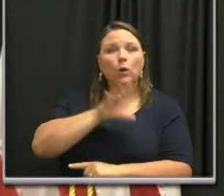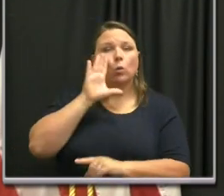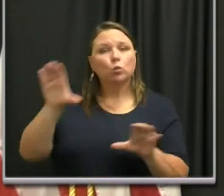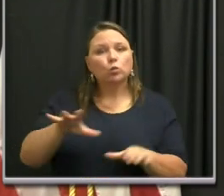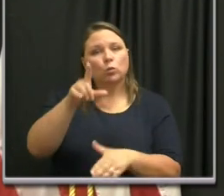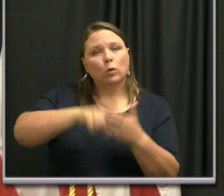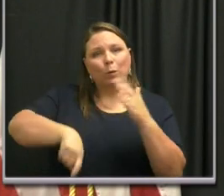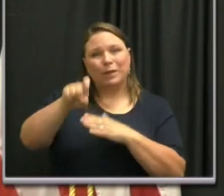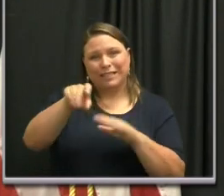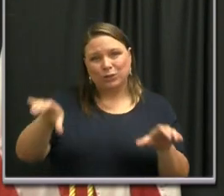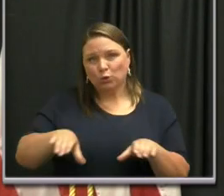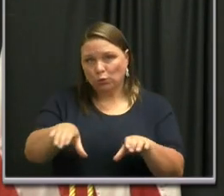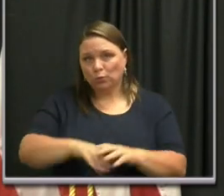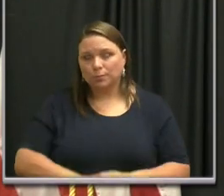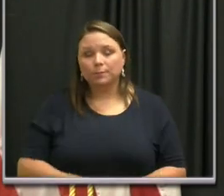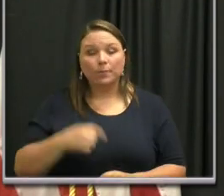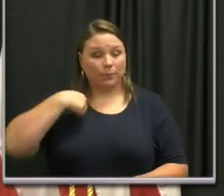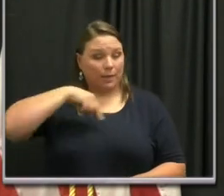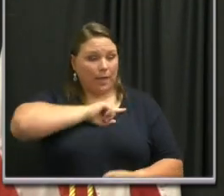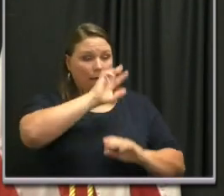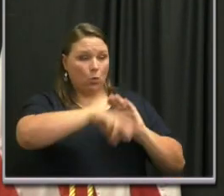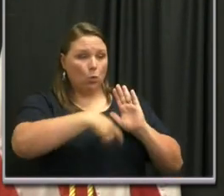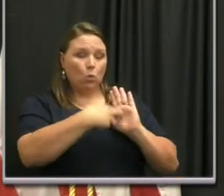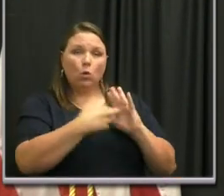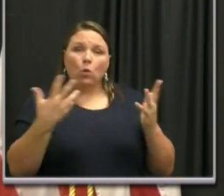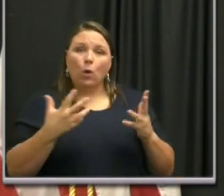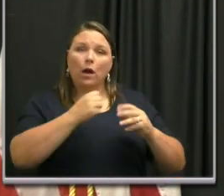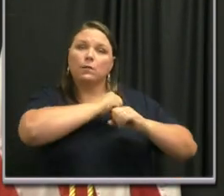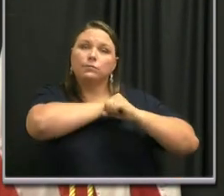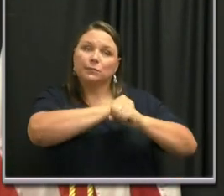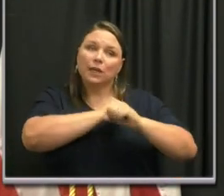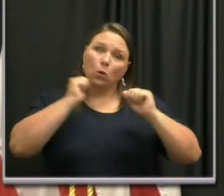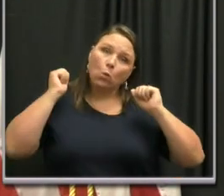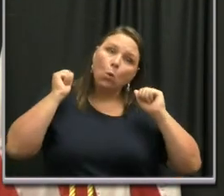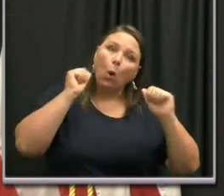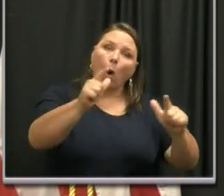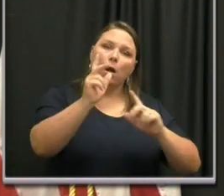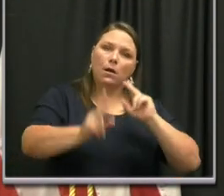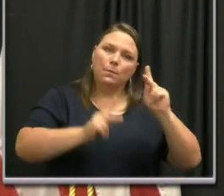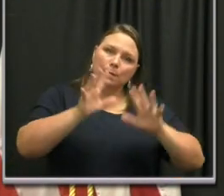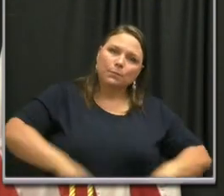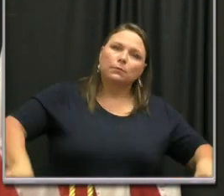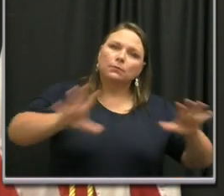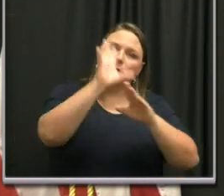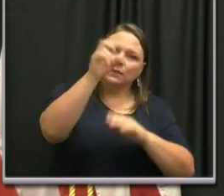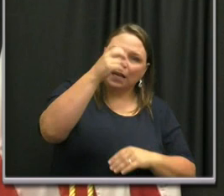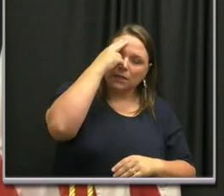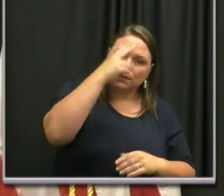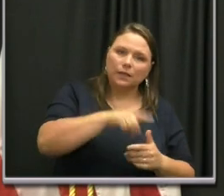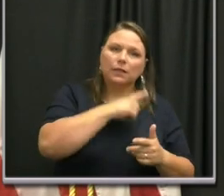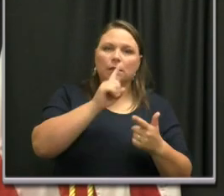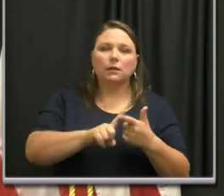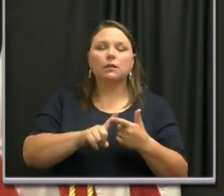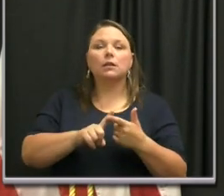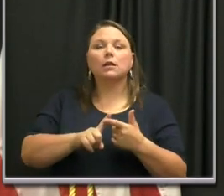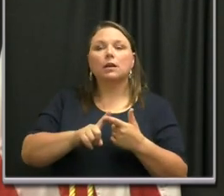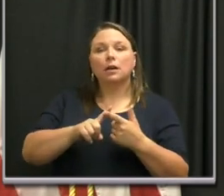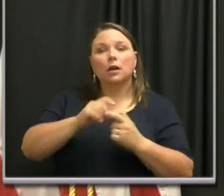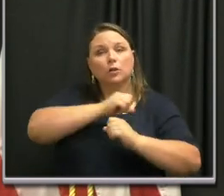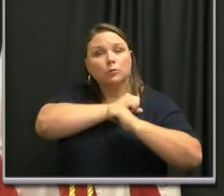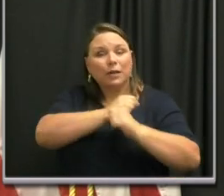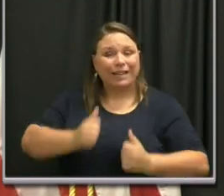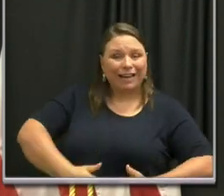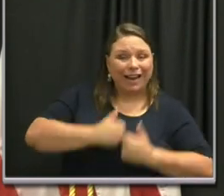accordingly. And our role is to protect all the citizens of Nashville, to protect life and